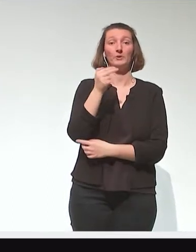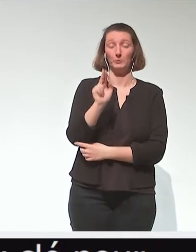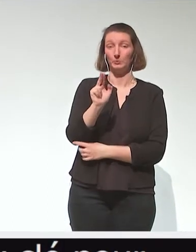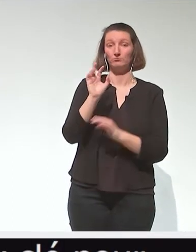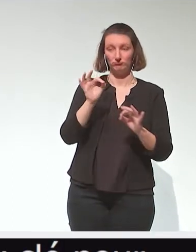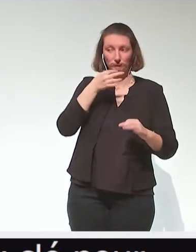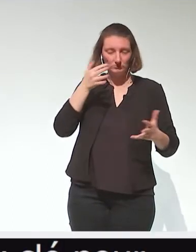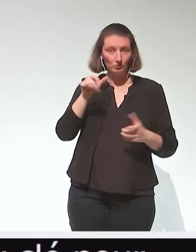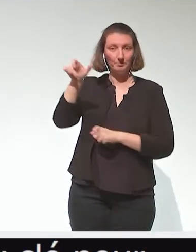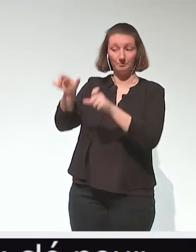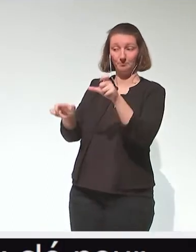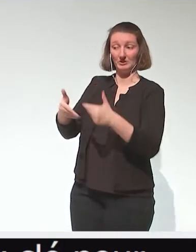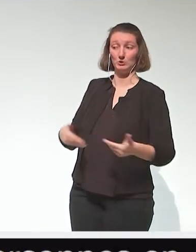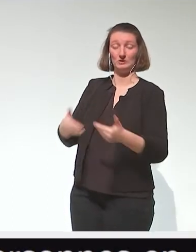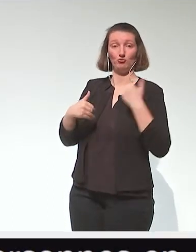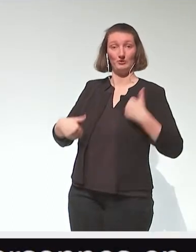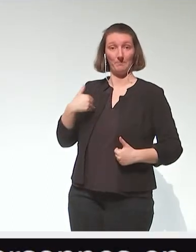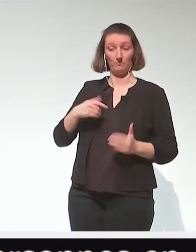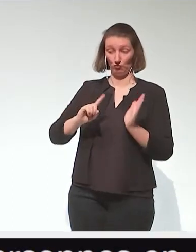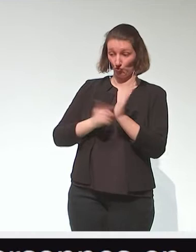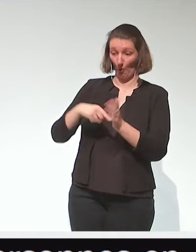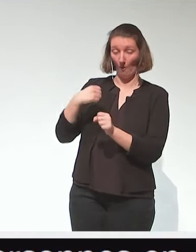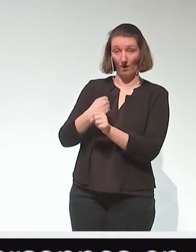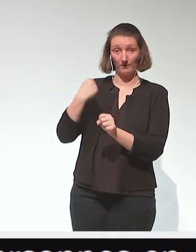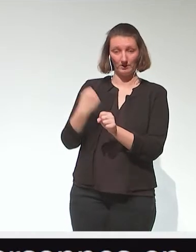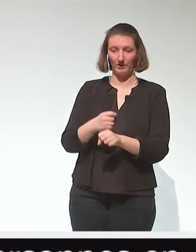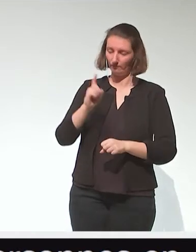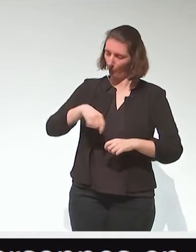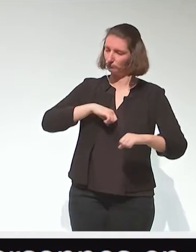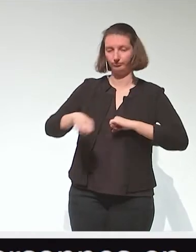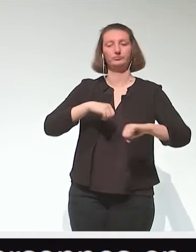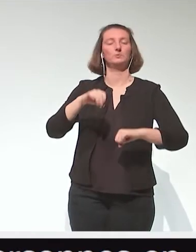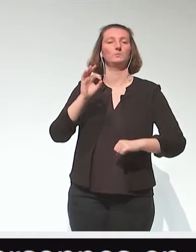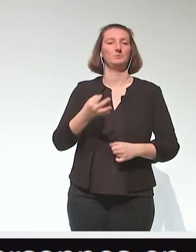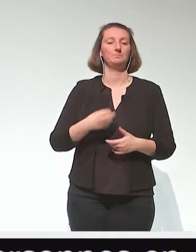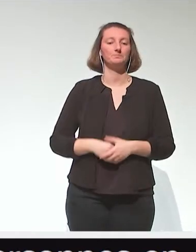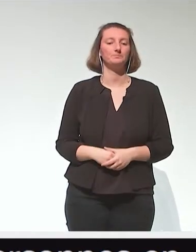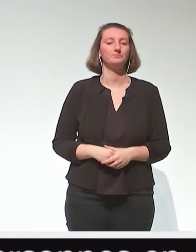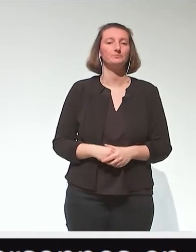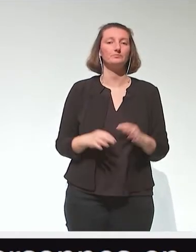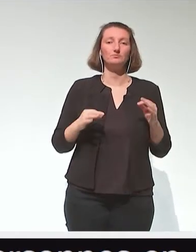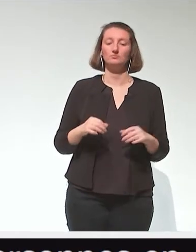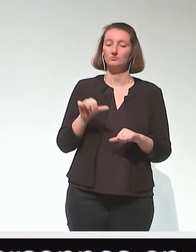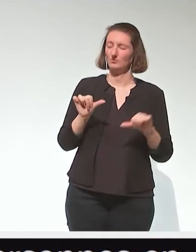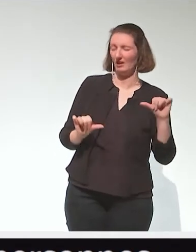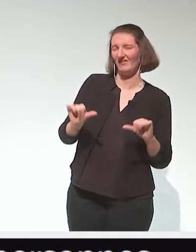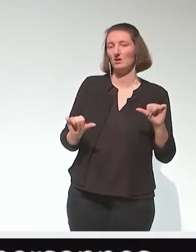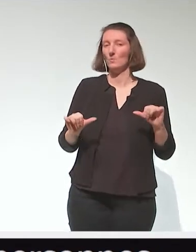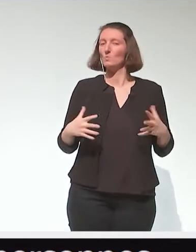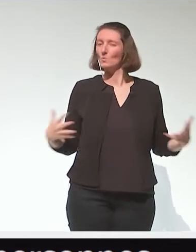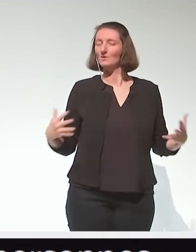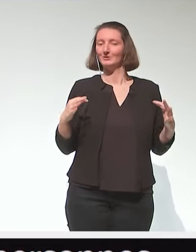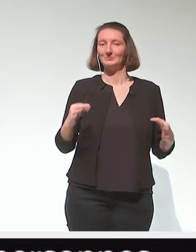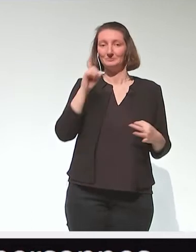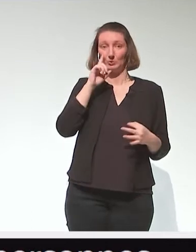Nations Convention provides, the work of the disabled must be made available. Of